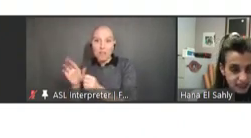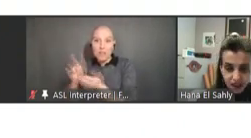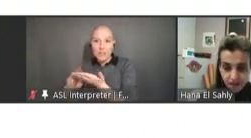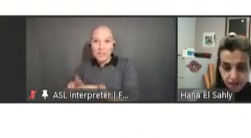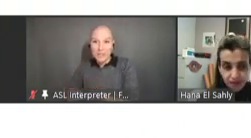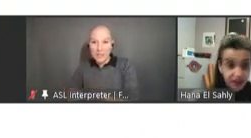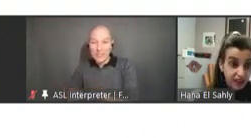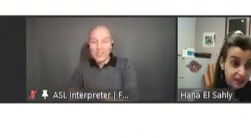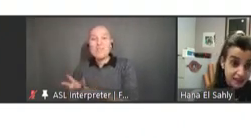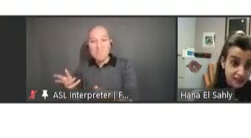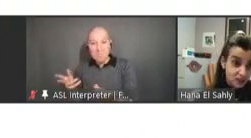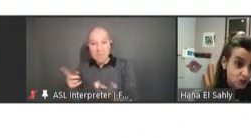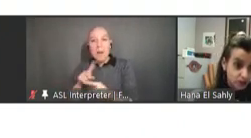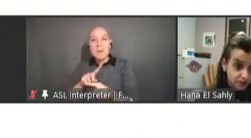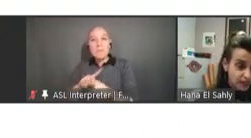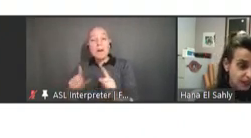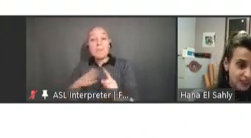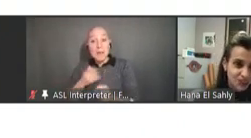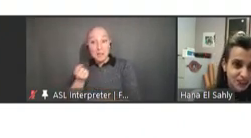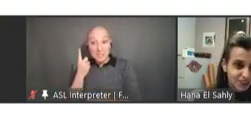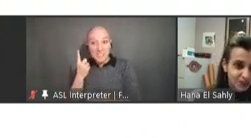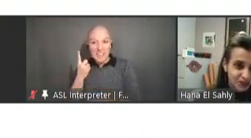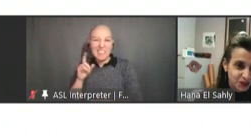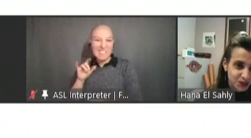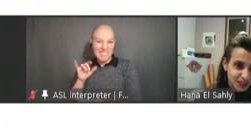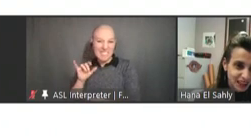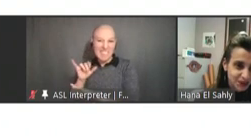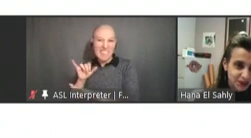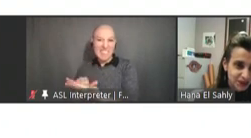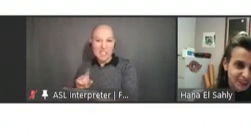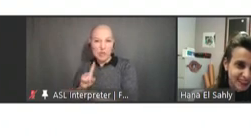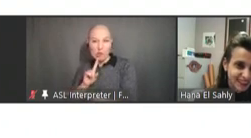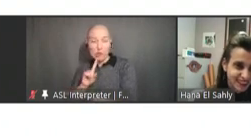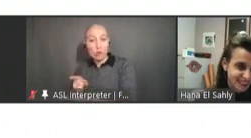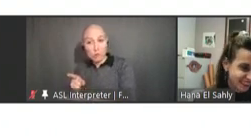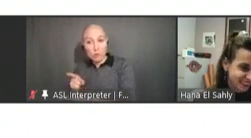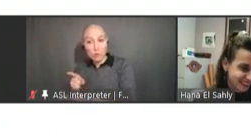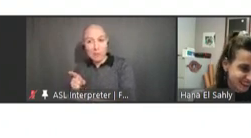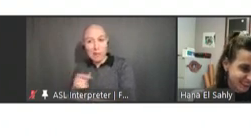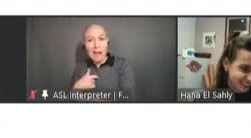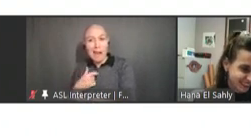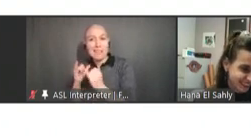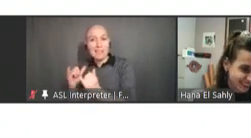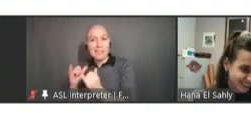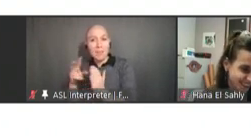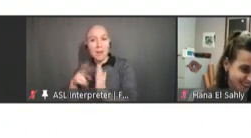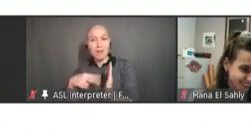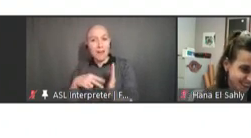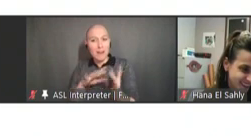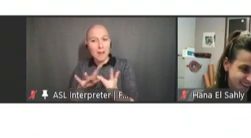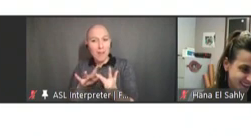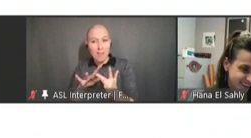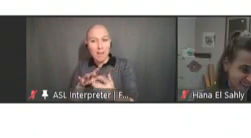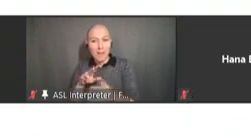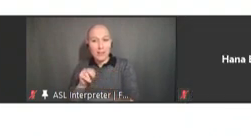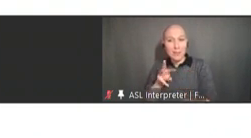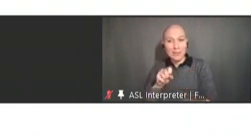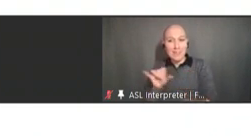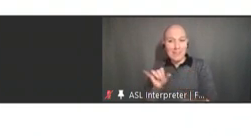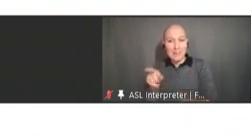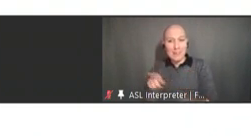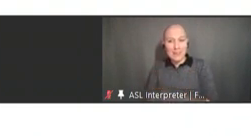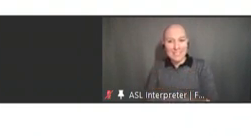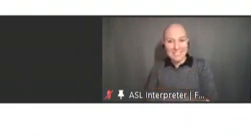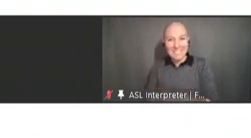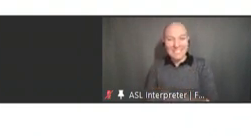that's the case. So I just read it on the news like you. All right, thank you. And I understand we do not